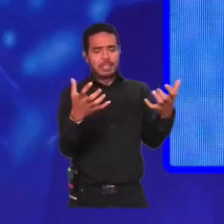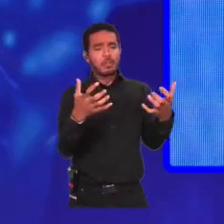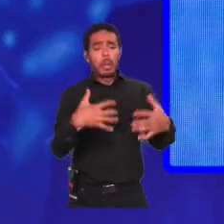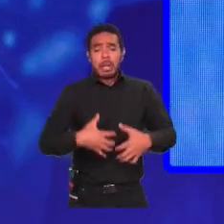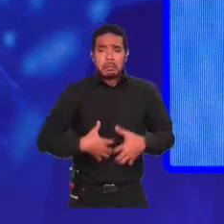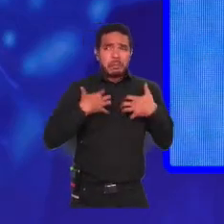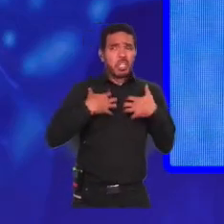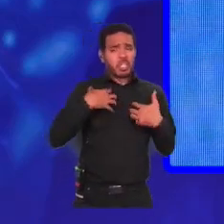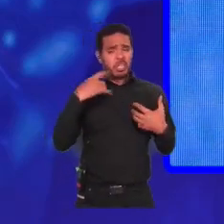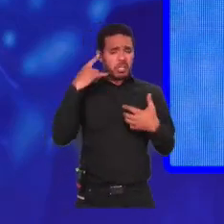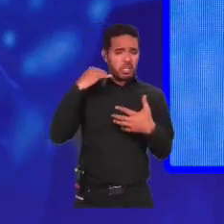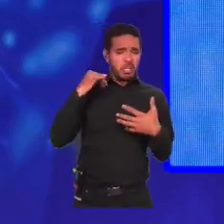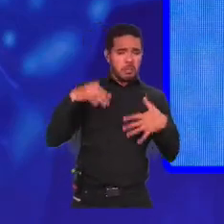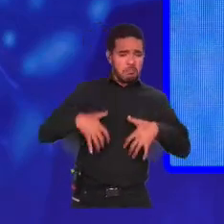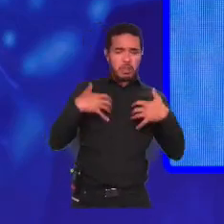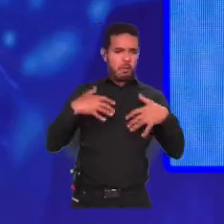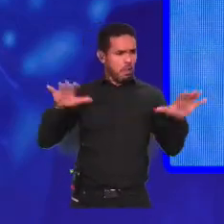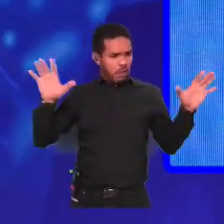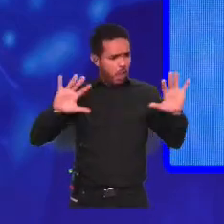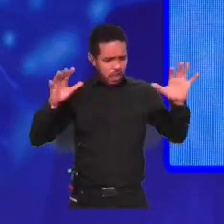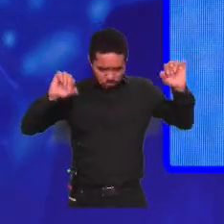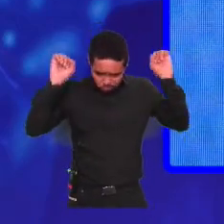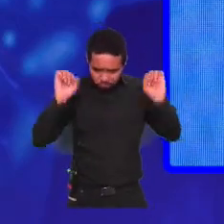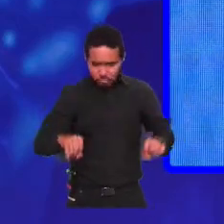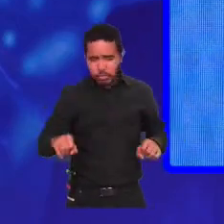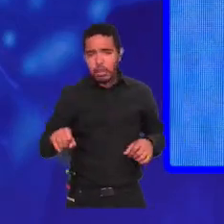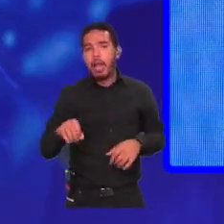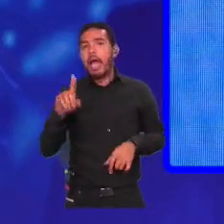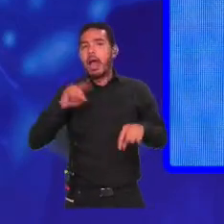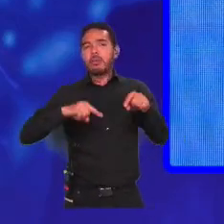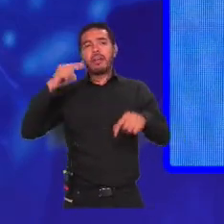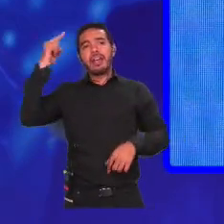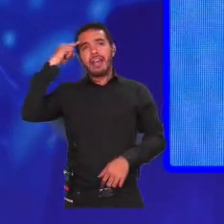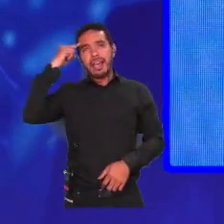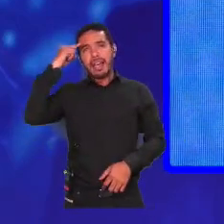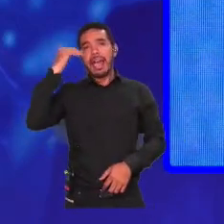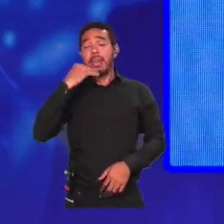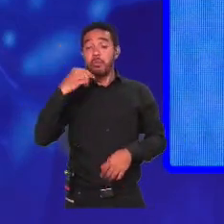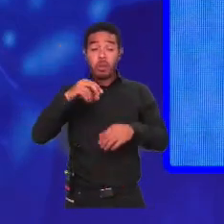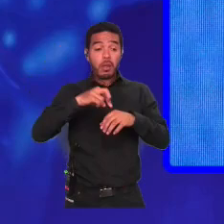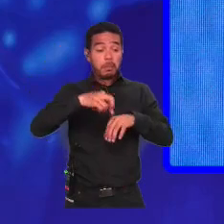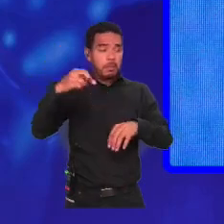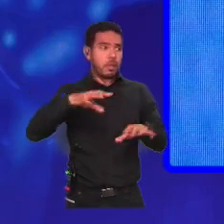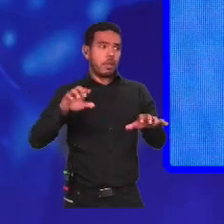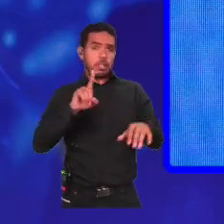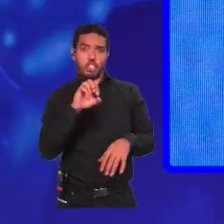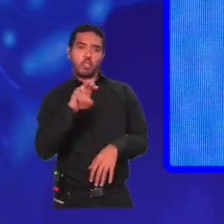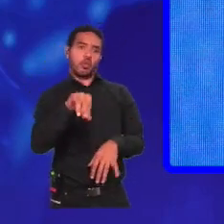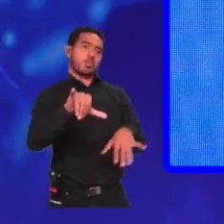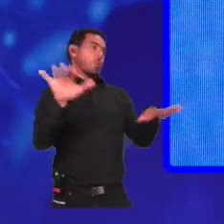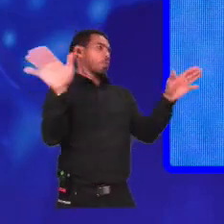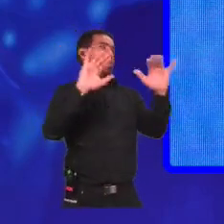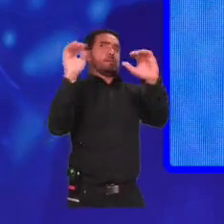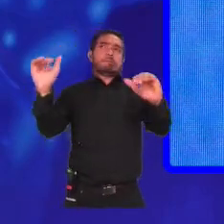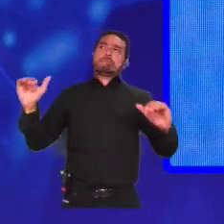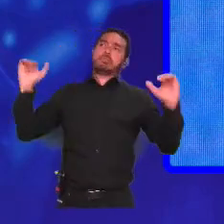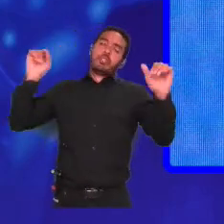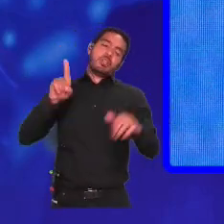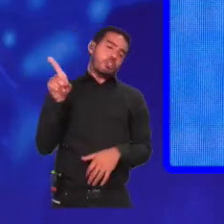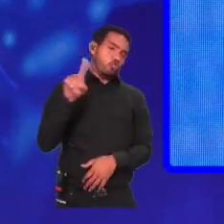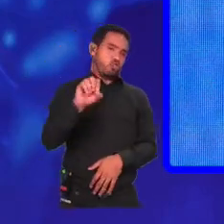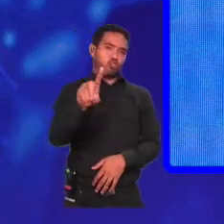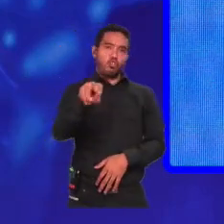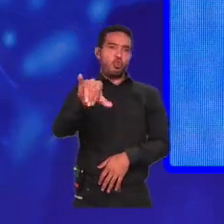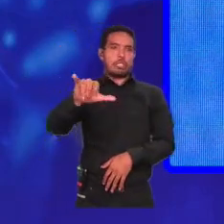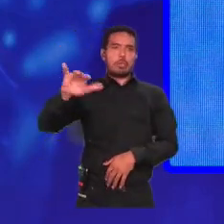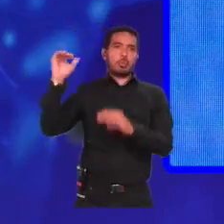times I had this conversation with many studios. They're like, hey, present to Sony. And they're like, well, I don't want to present to Sony. It's too high stakes. And I was like, no, let's make it low stakes.